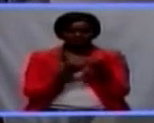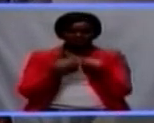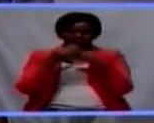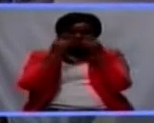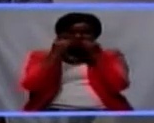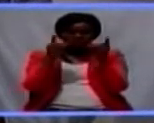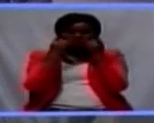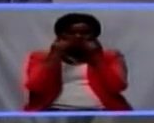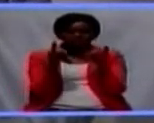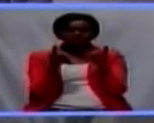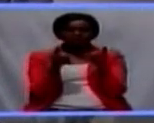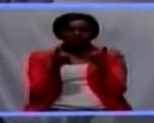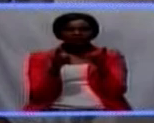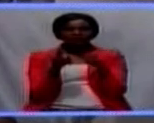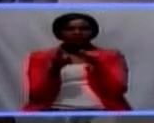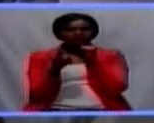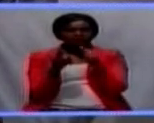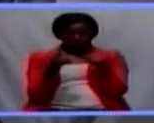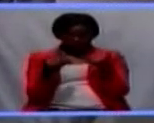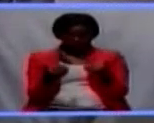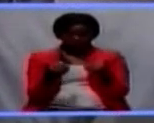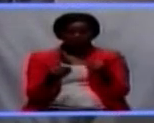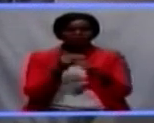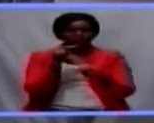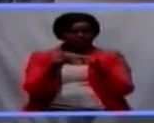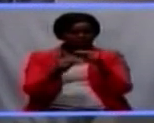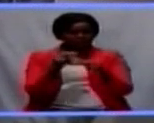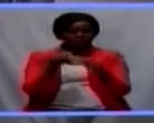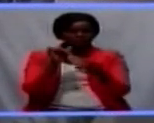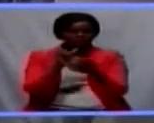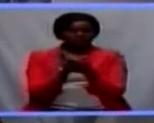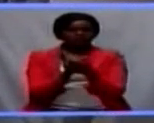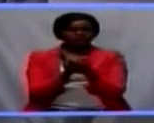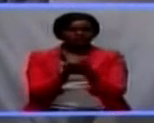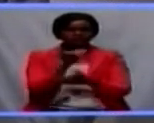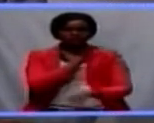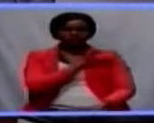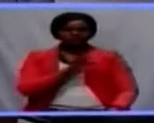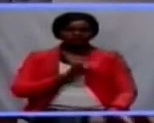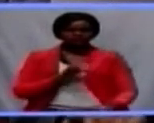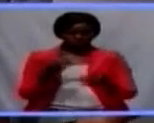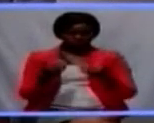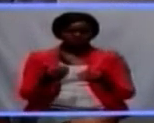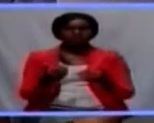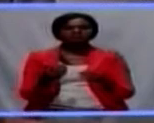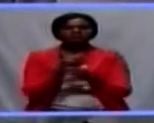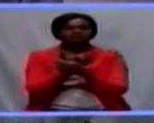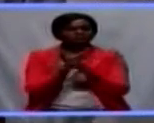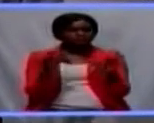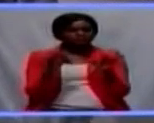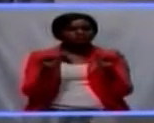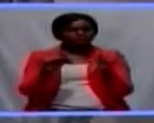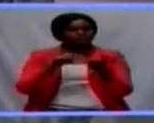tax amnesty doesn't immediately mean that companies are now liquid and can